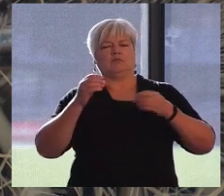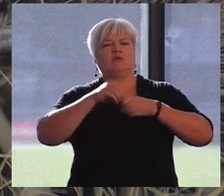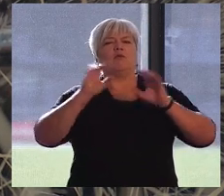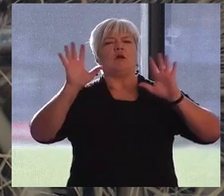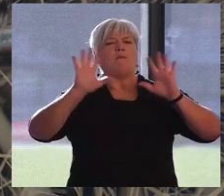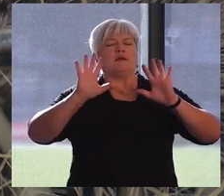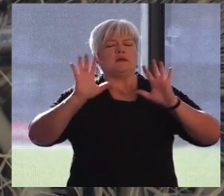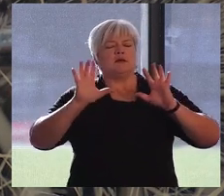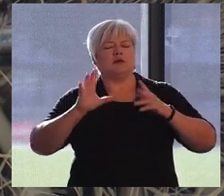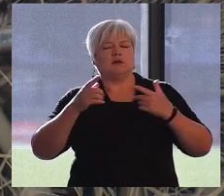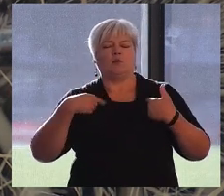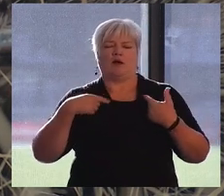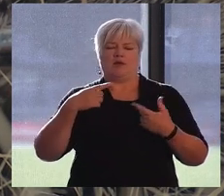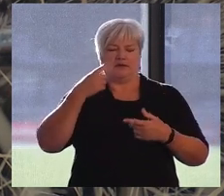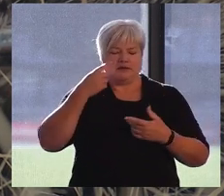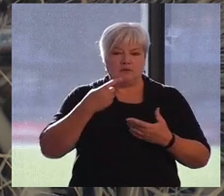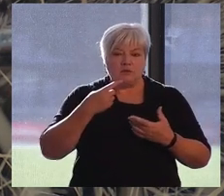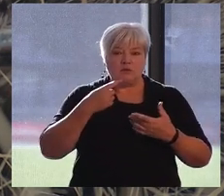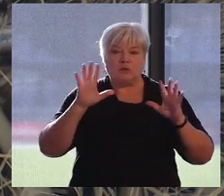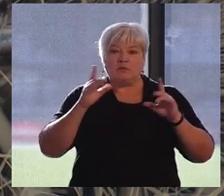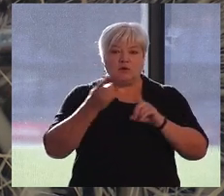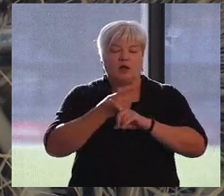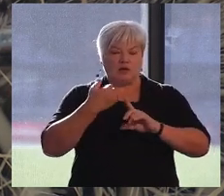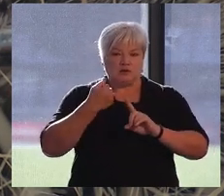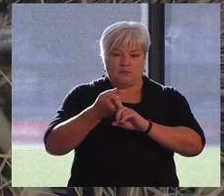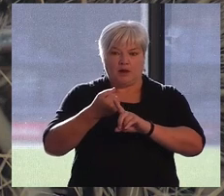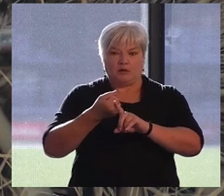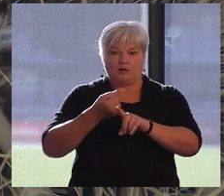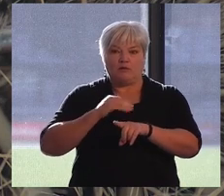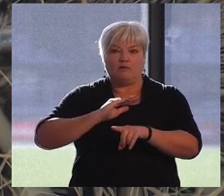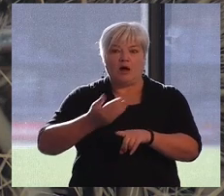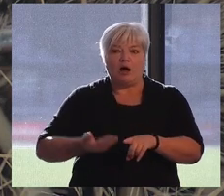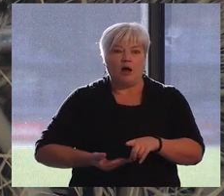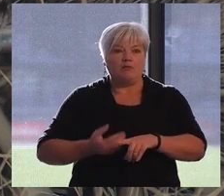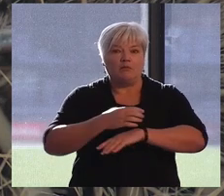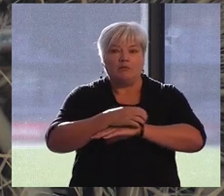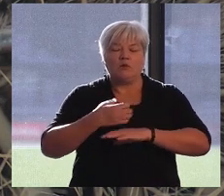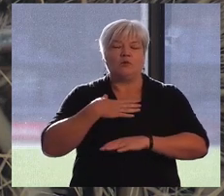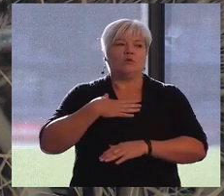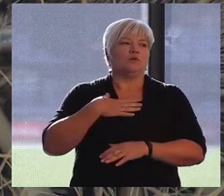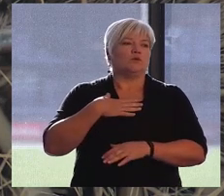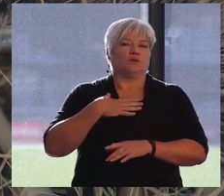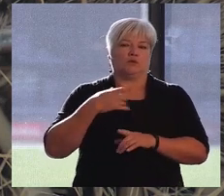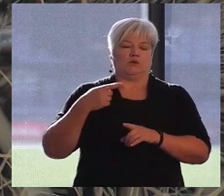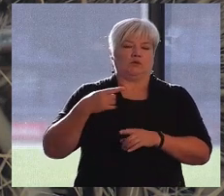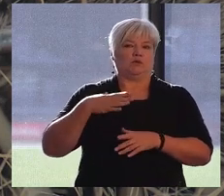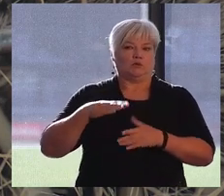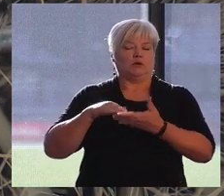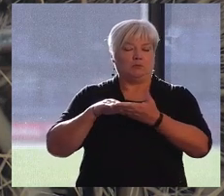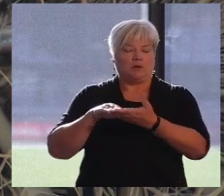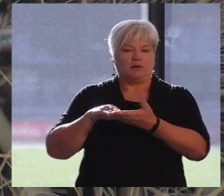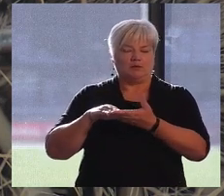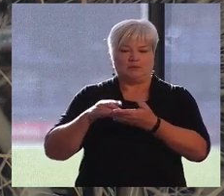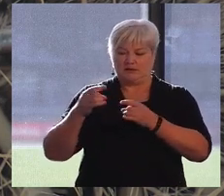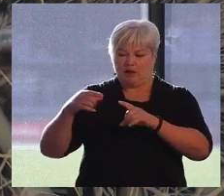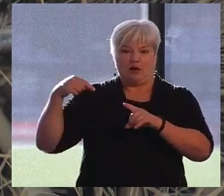impact that climate change was having on agriculture. And at the start of that journey, I was worried about what it was